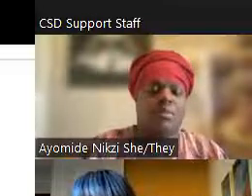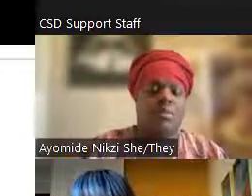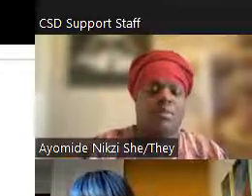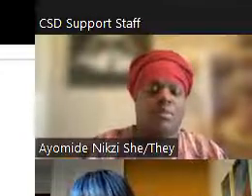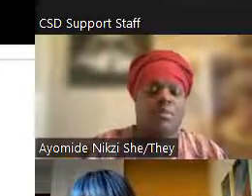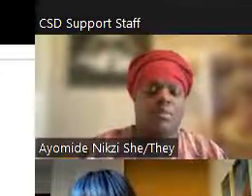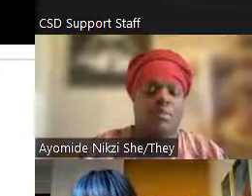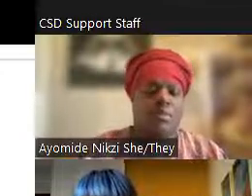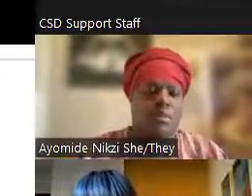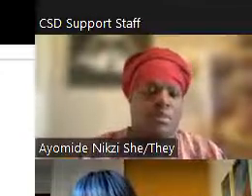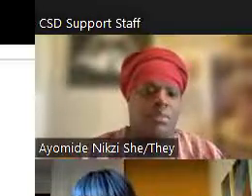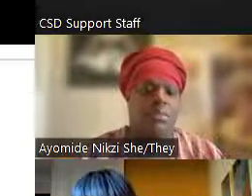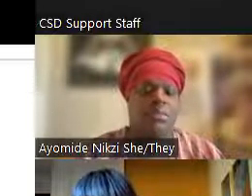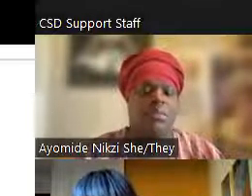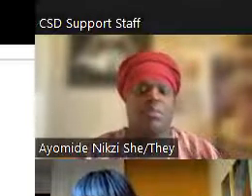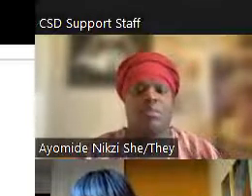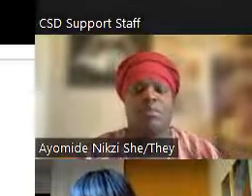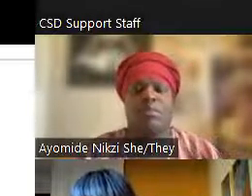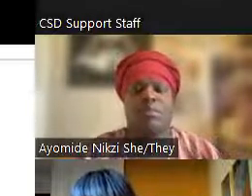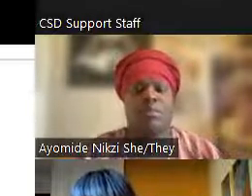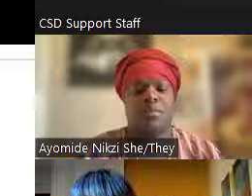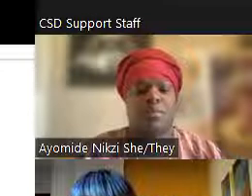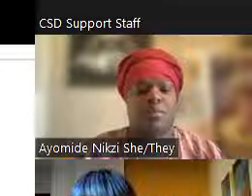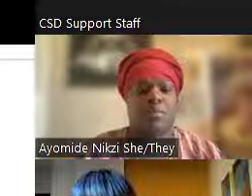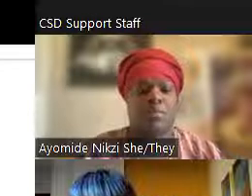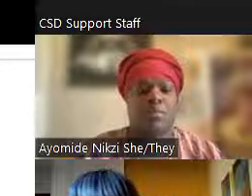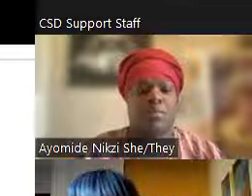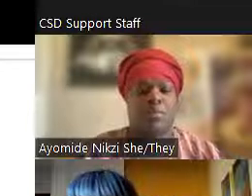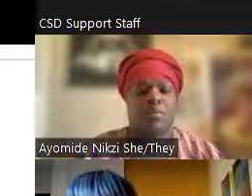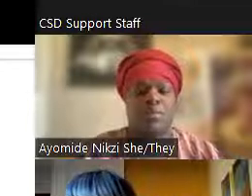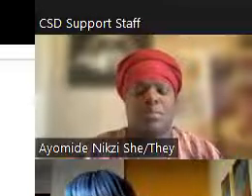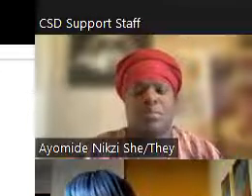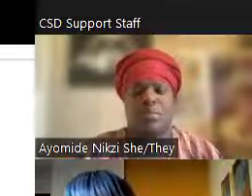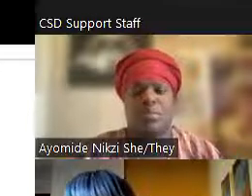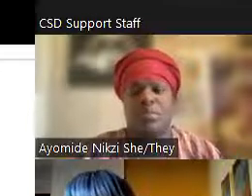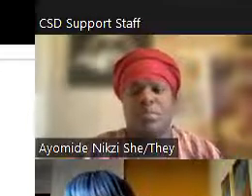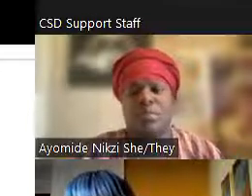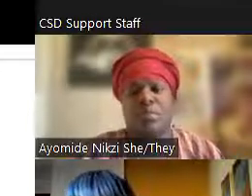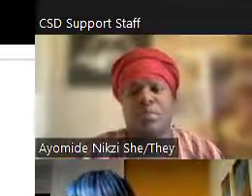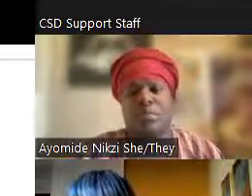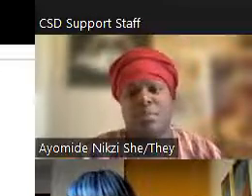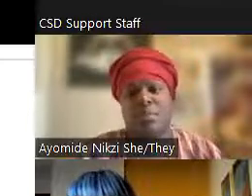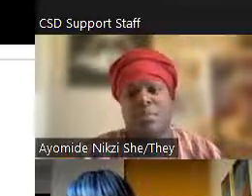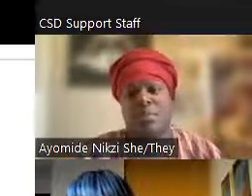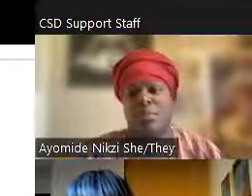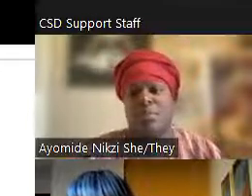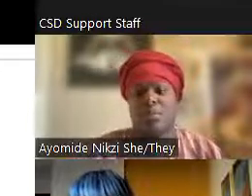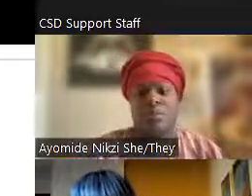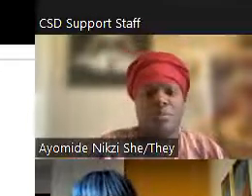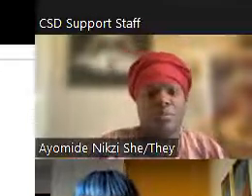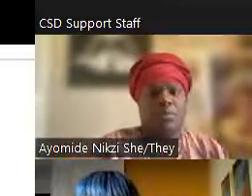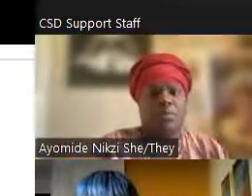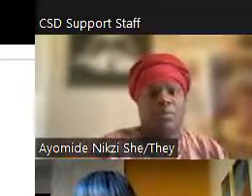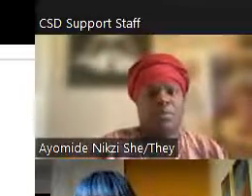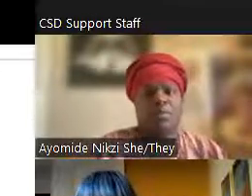reference the screen or open your PAC email, and it was the last email from Samir at